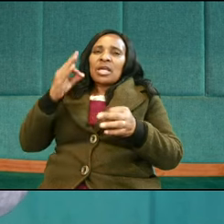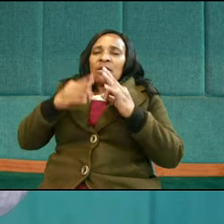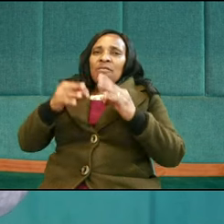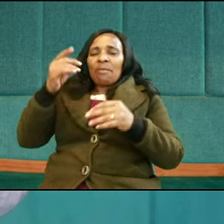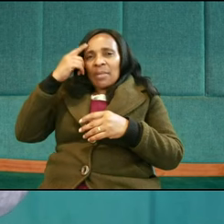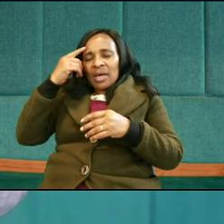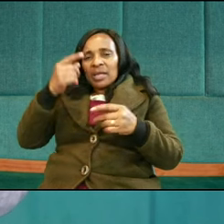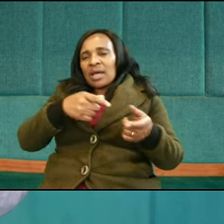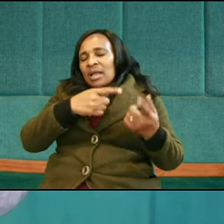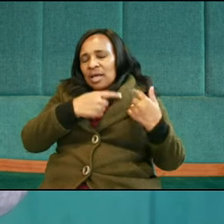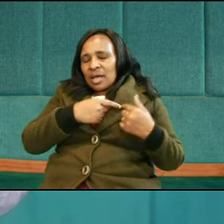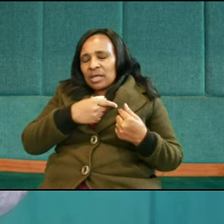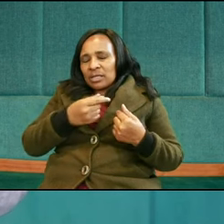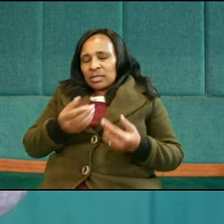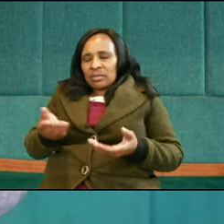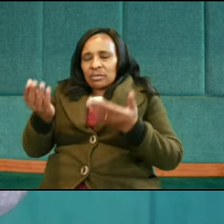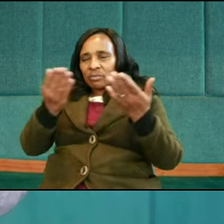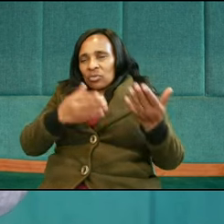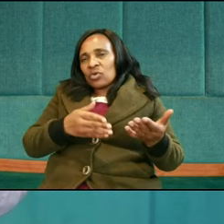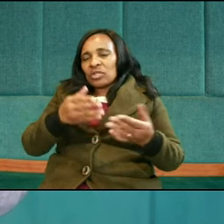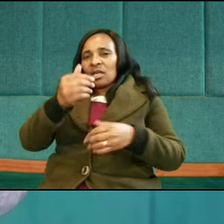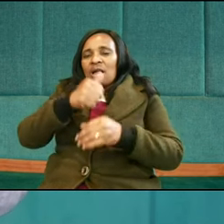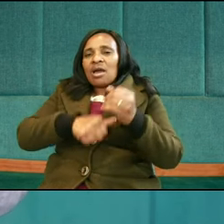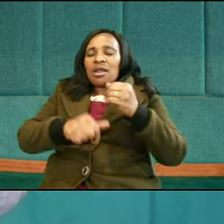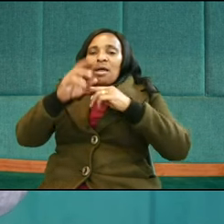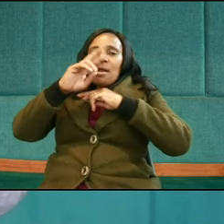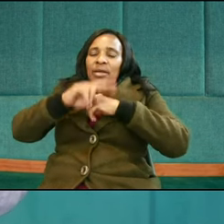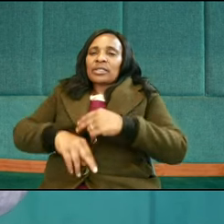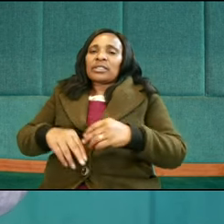heart were brought under its resting power,